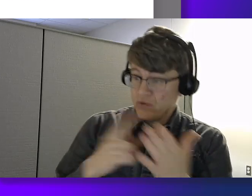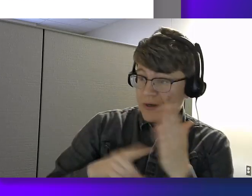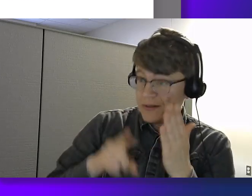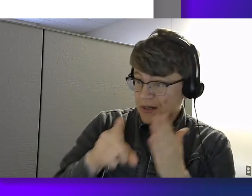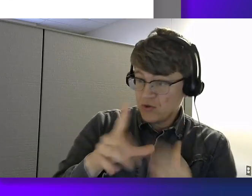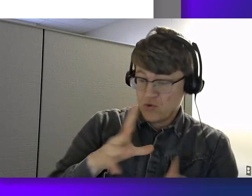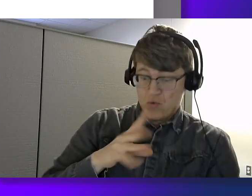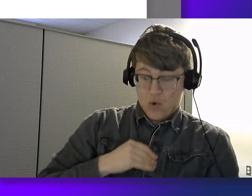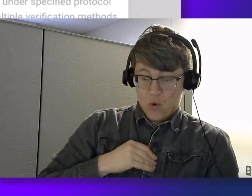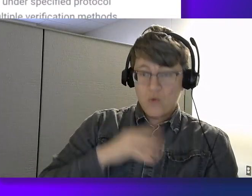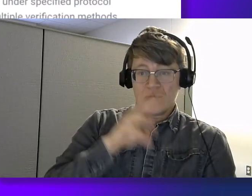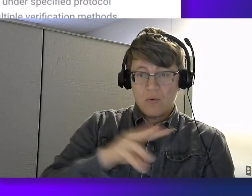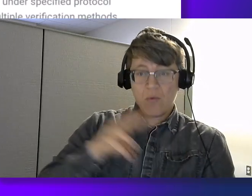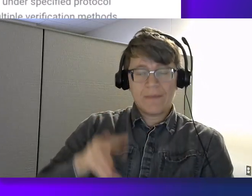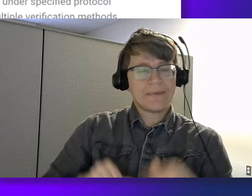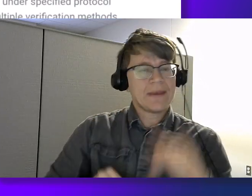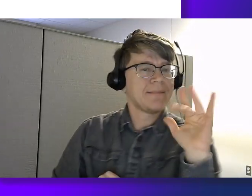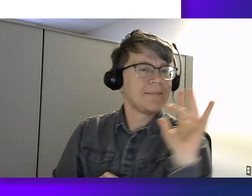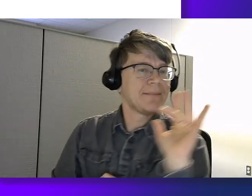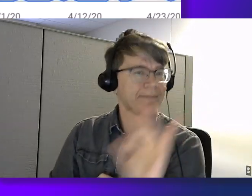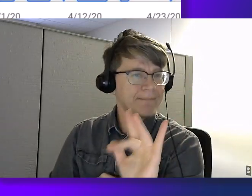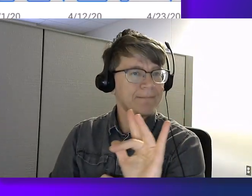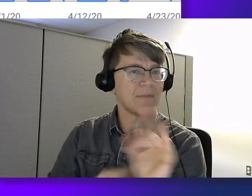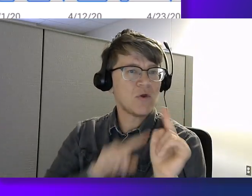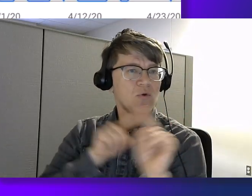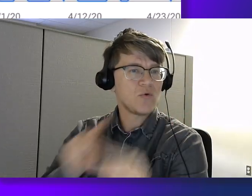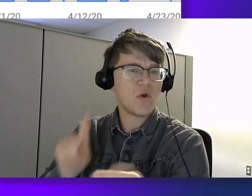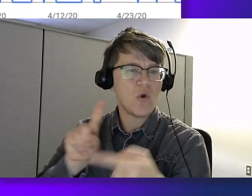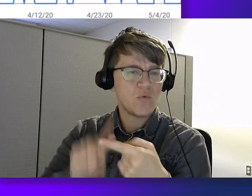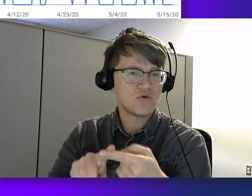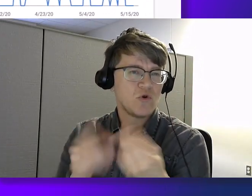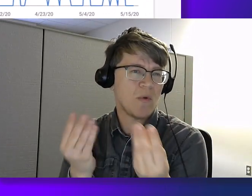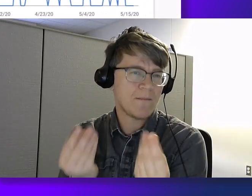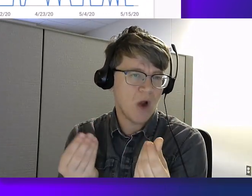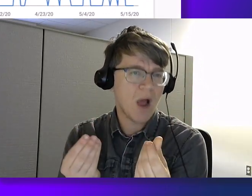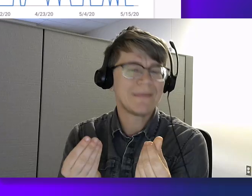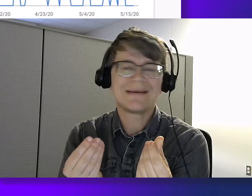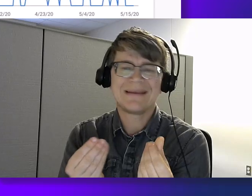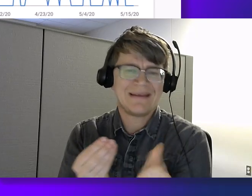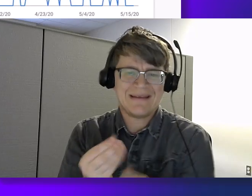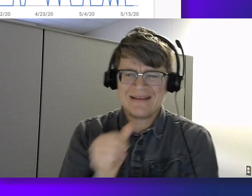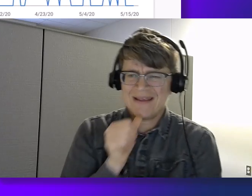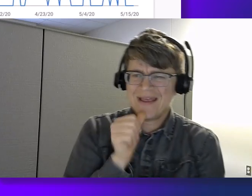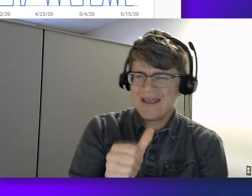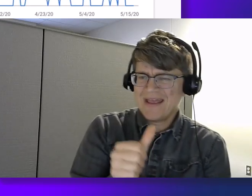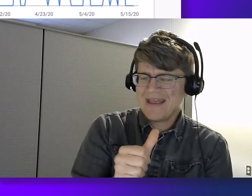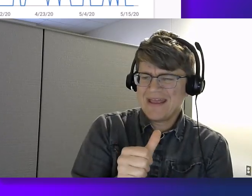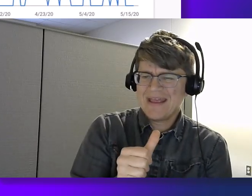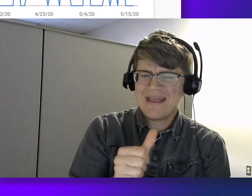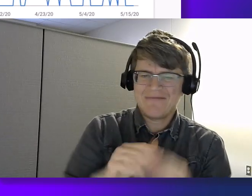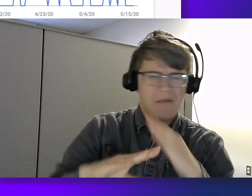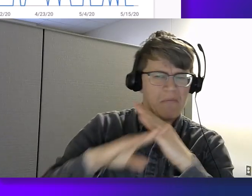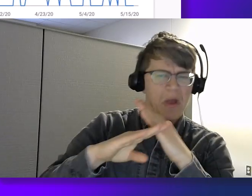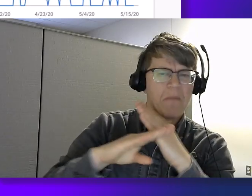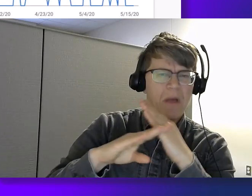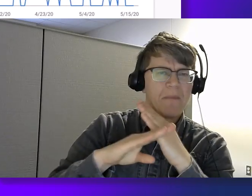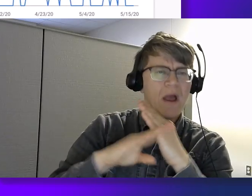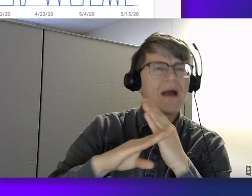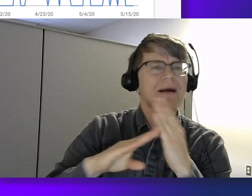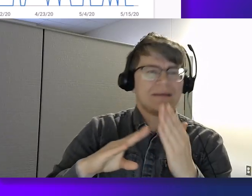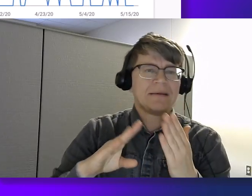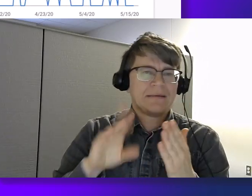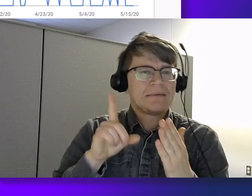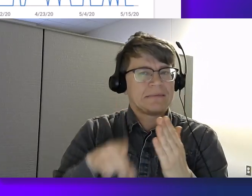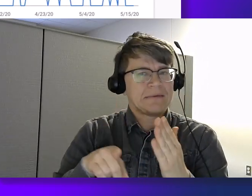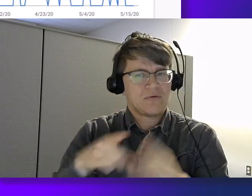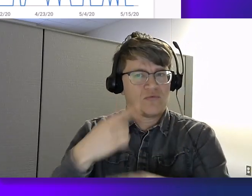to Property. If your ownership isn't verified, double check that you are logged into the correct Google account. Now that you have your domain added into